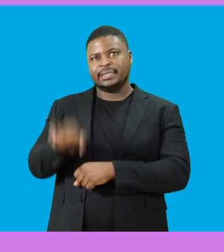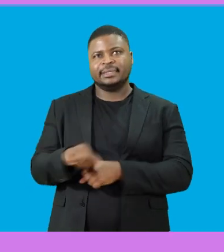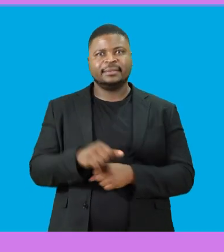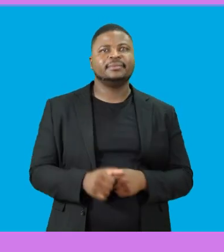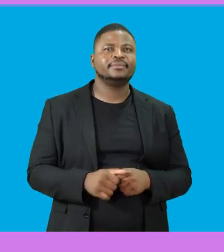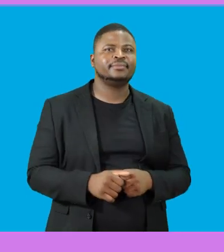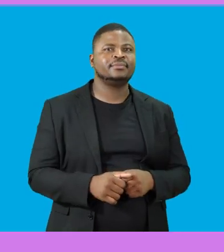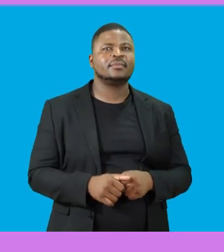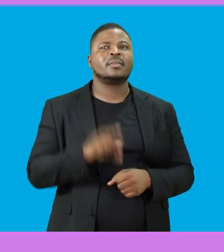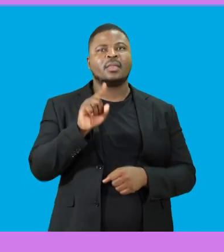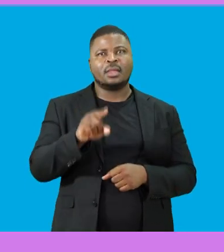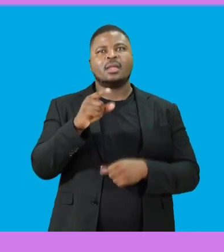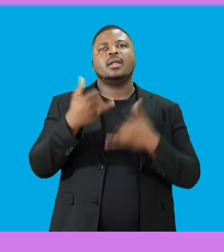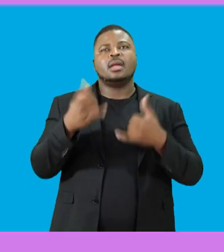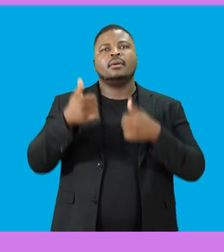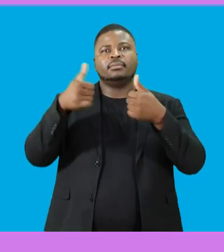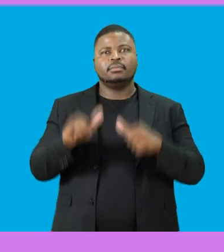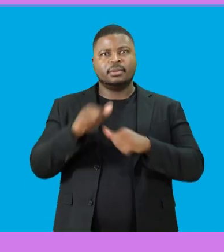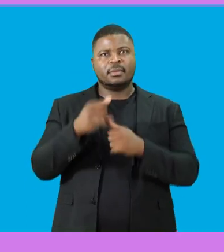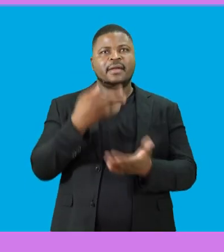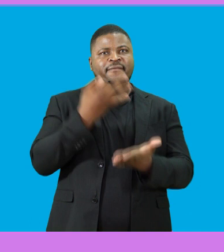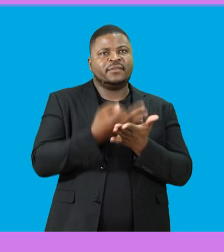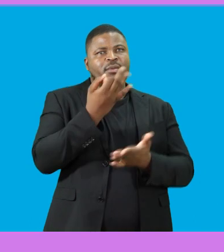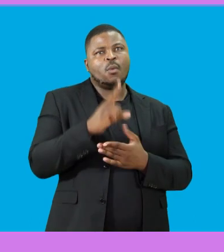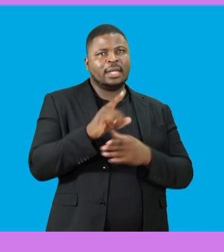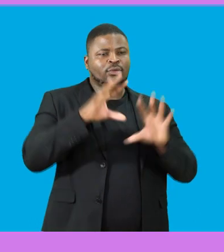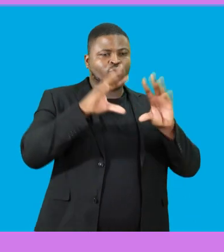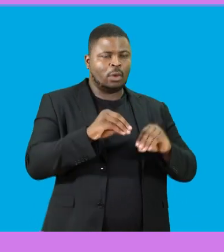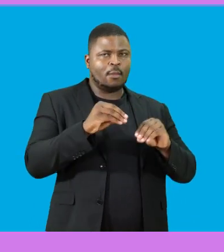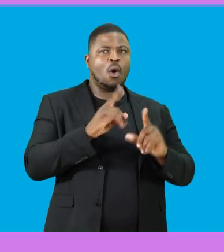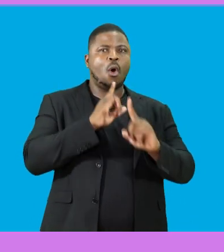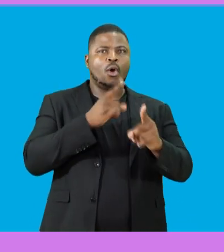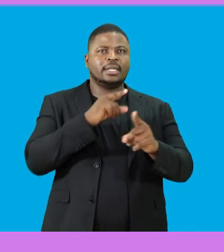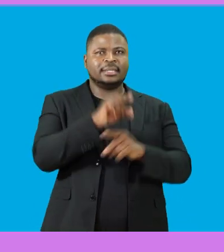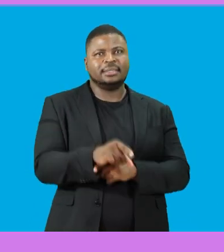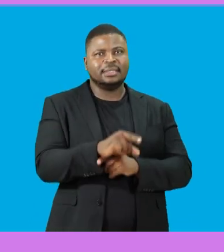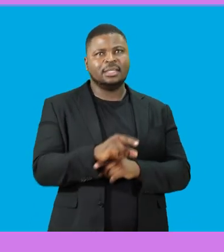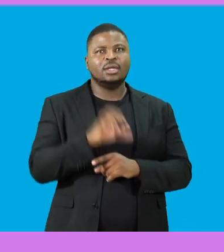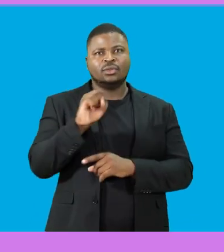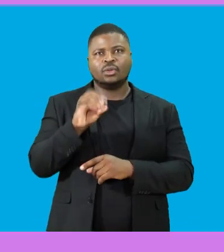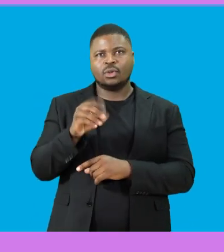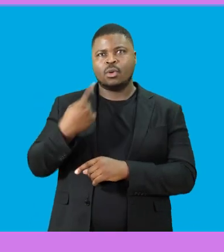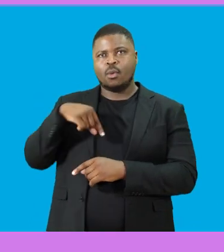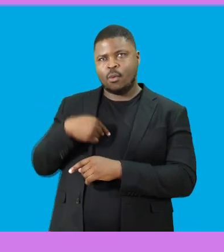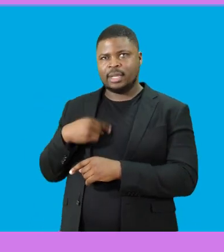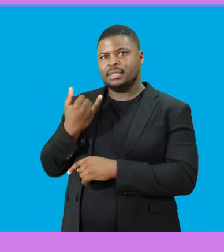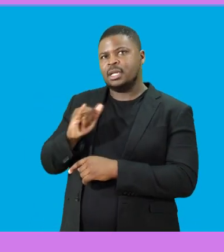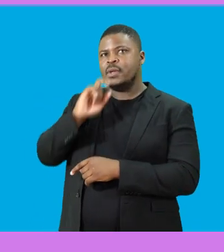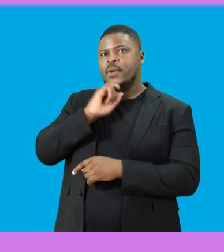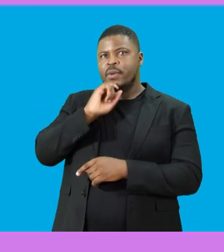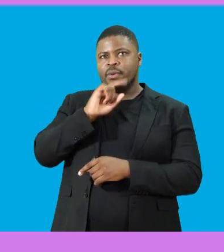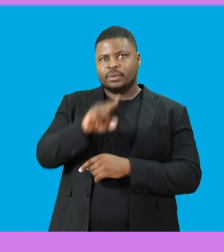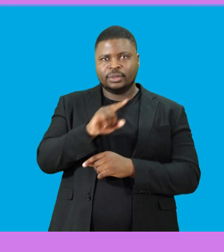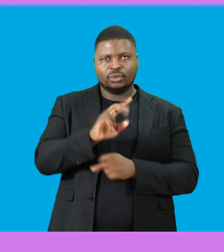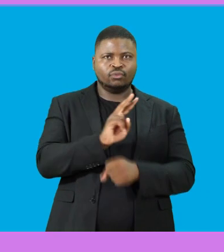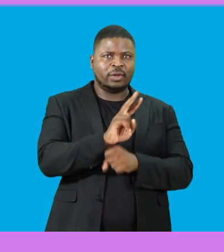rand. Then we move on to the next one. We calculate the fee for the stop orders. The reason why we are still using the very same 12 rand is because